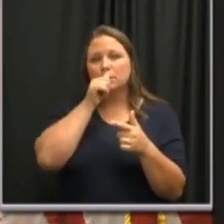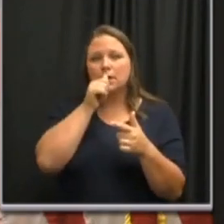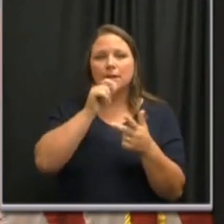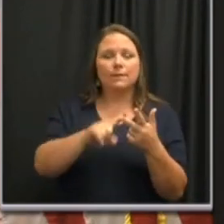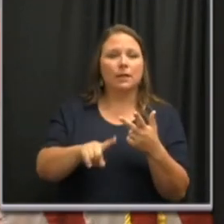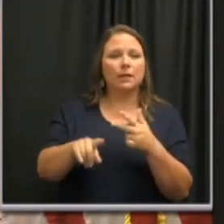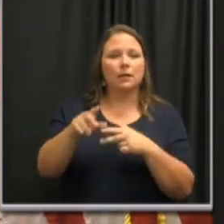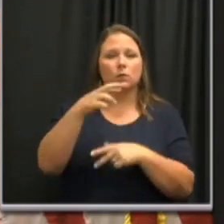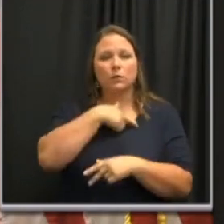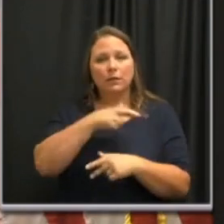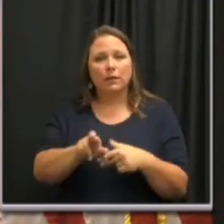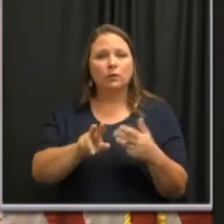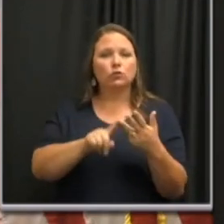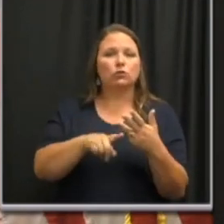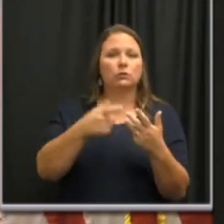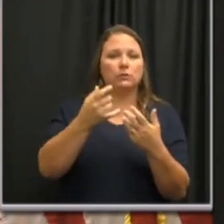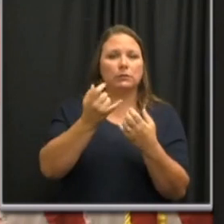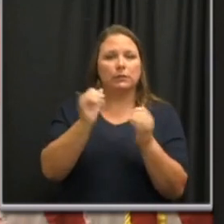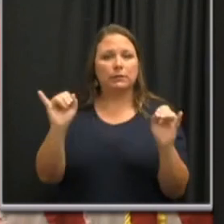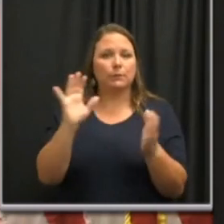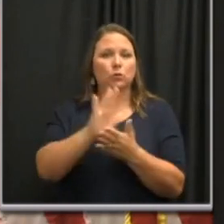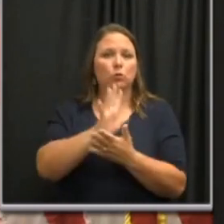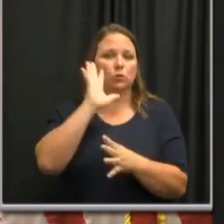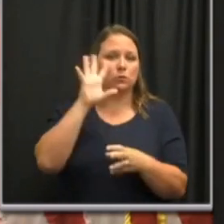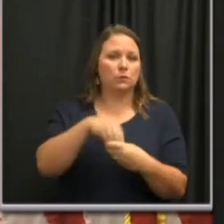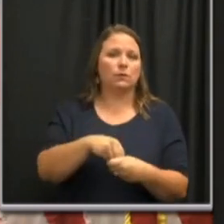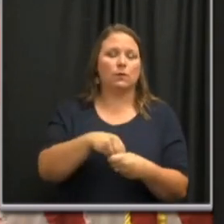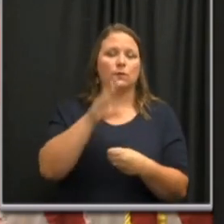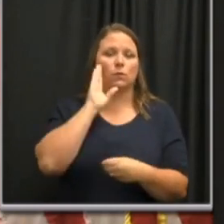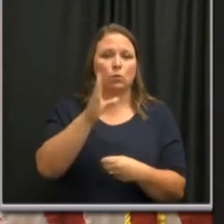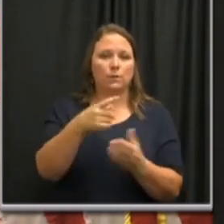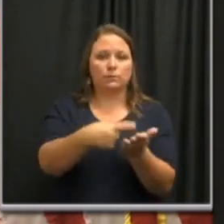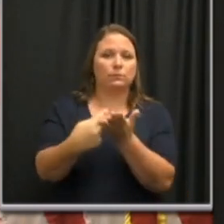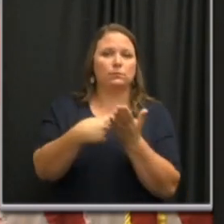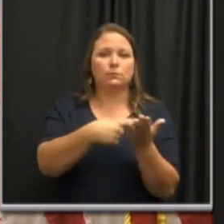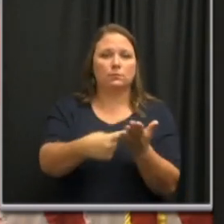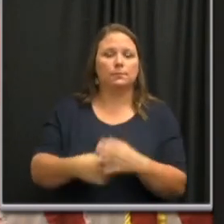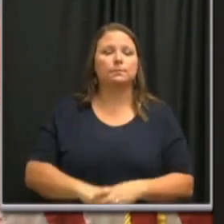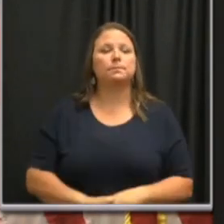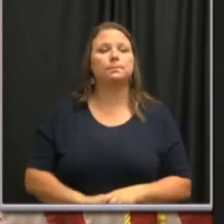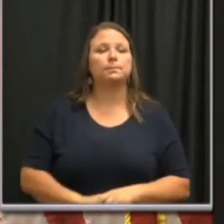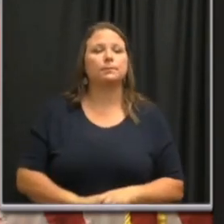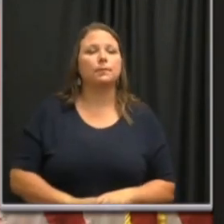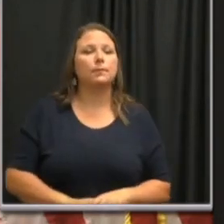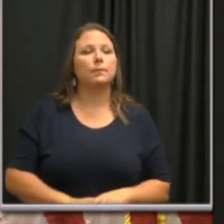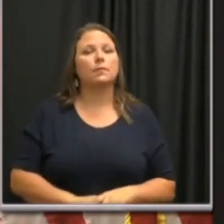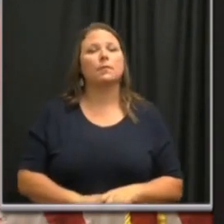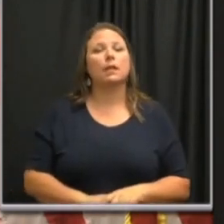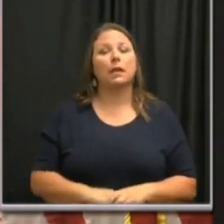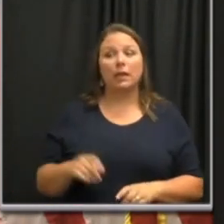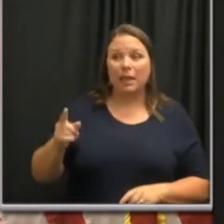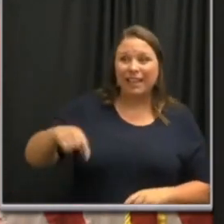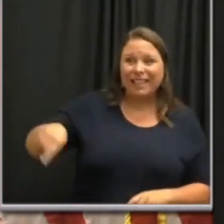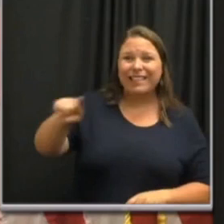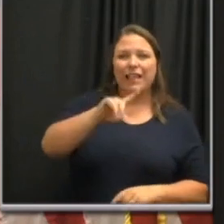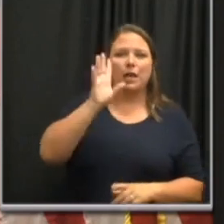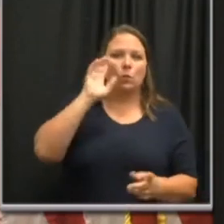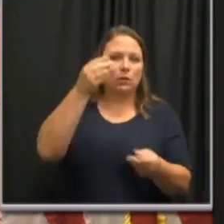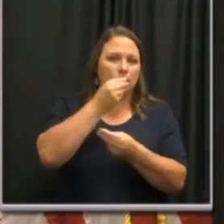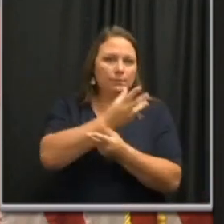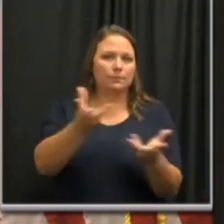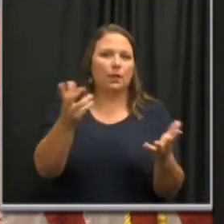diocesan, and independent schools are part of that. They'll have to address what this is going to